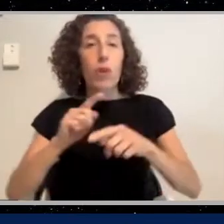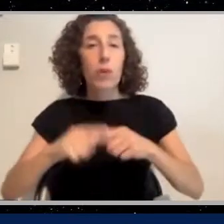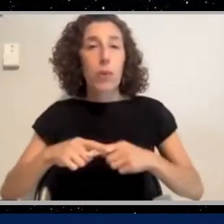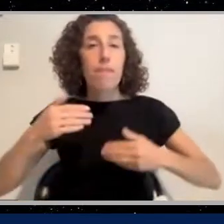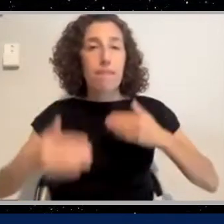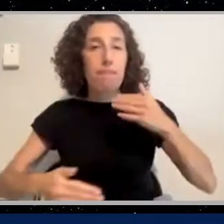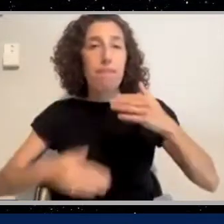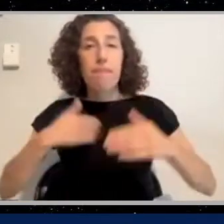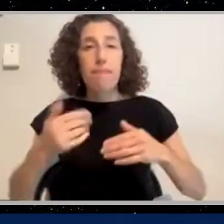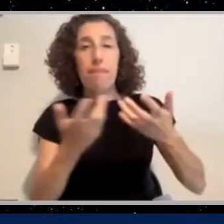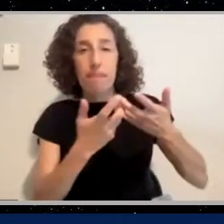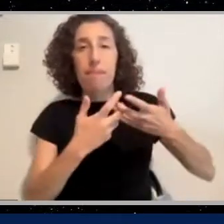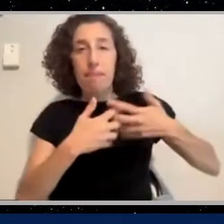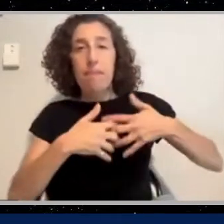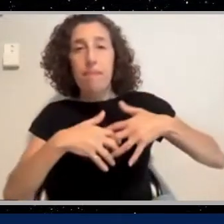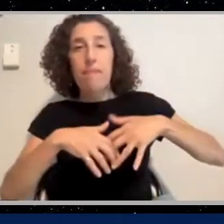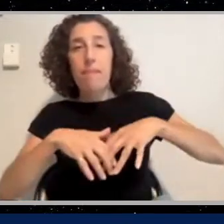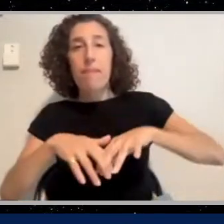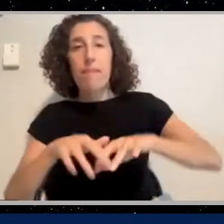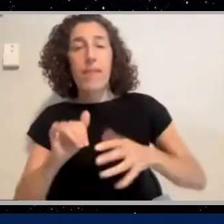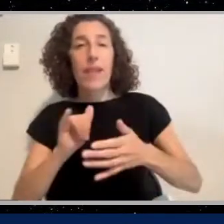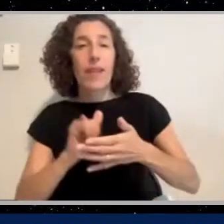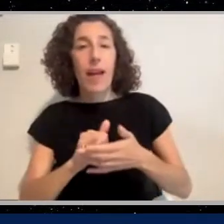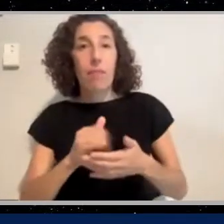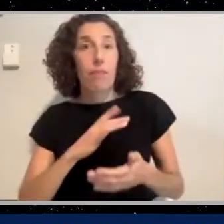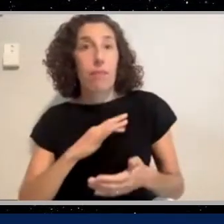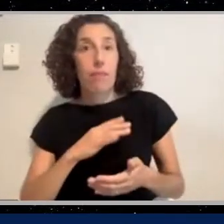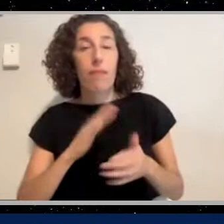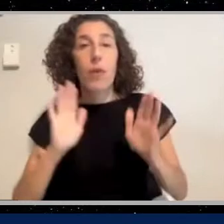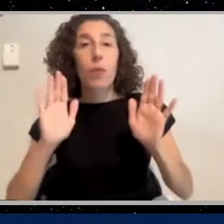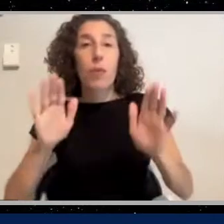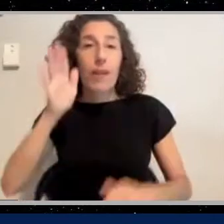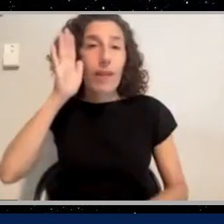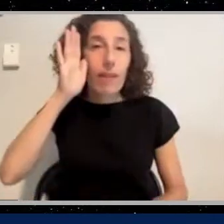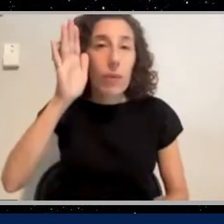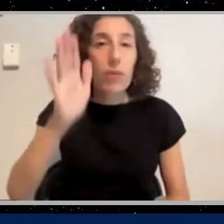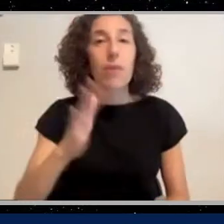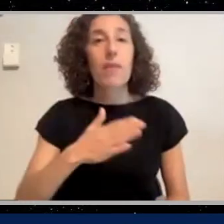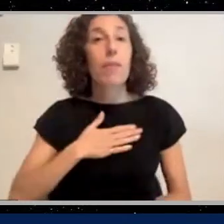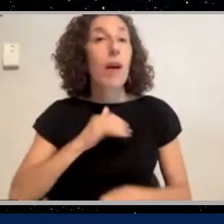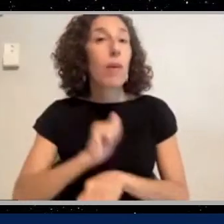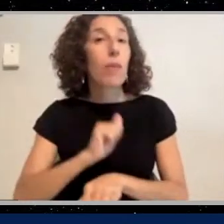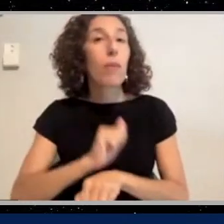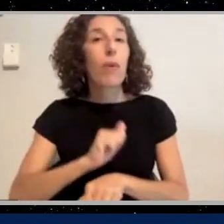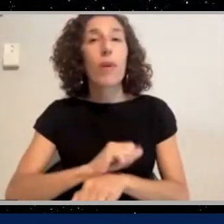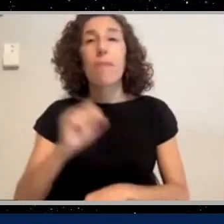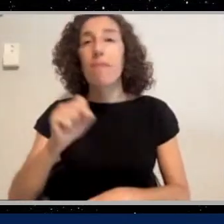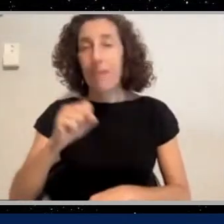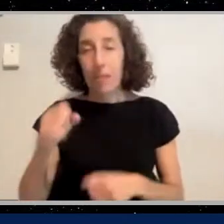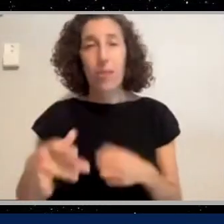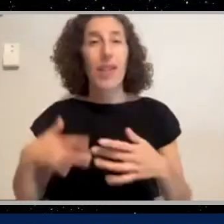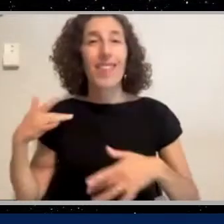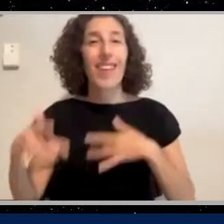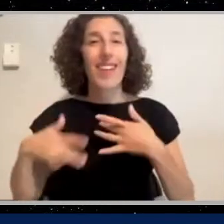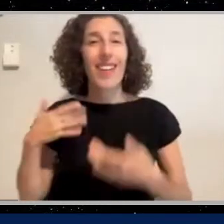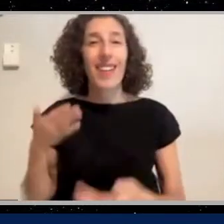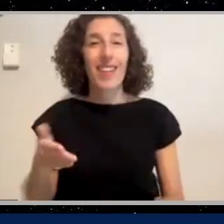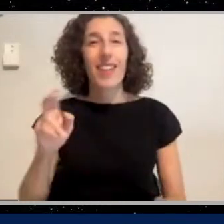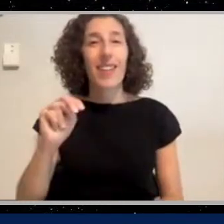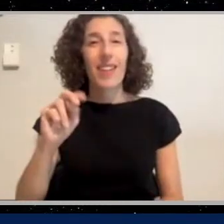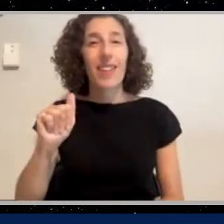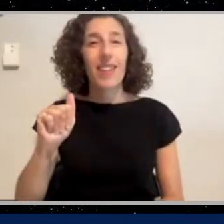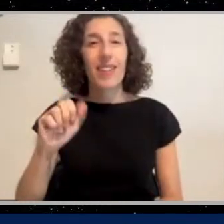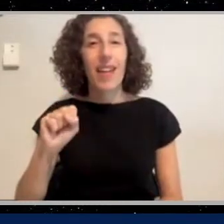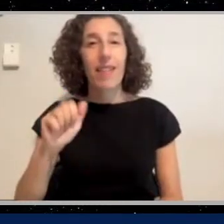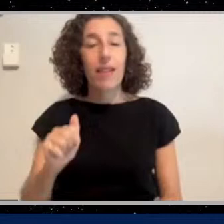forth. So that I'm really excited about, the work that we're doing. We have a series out called First